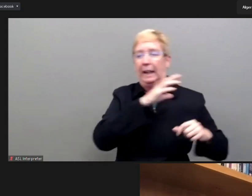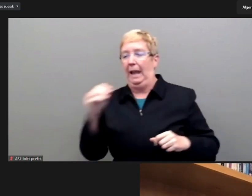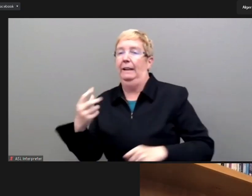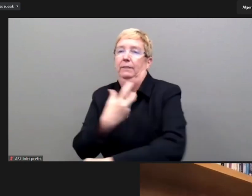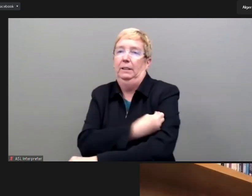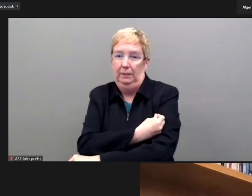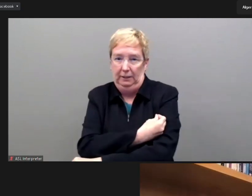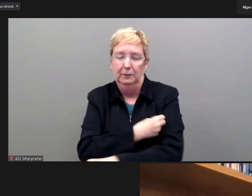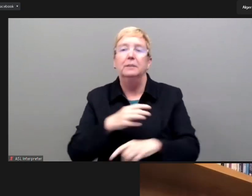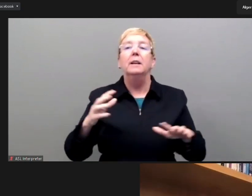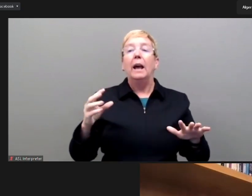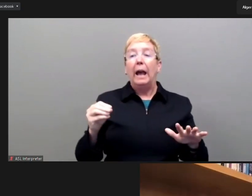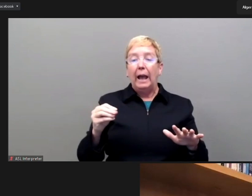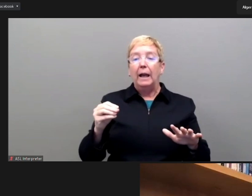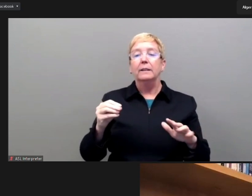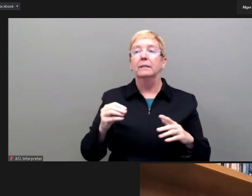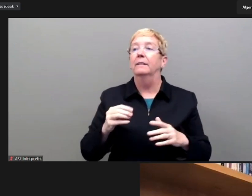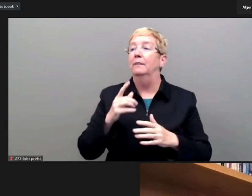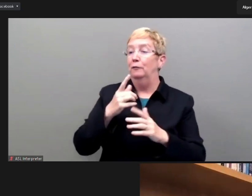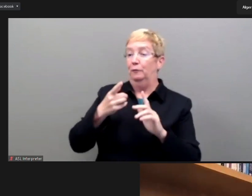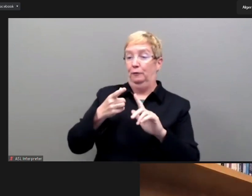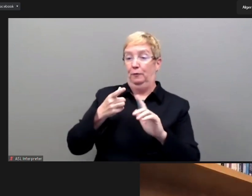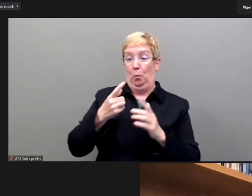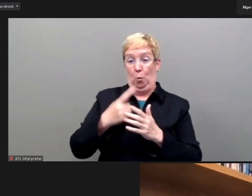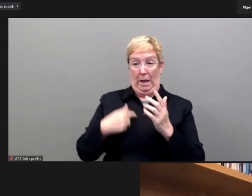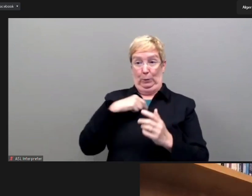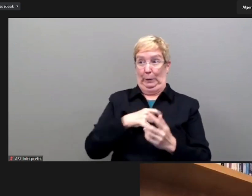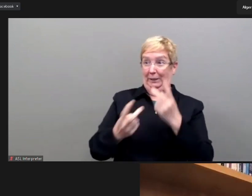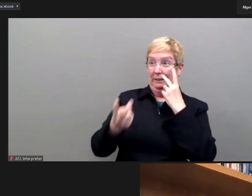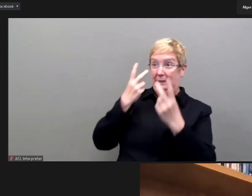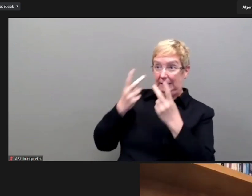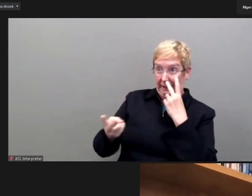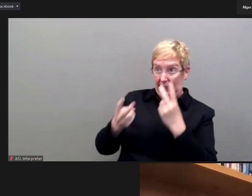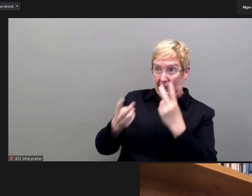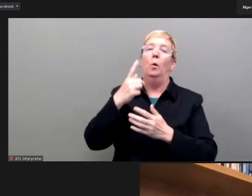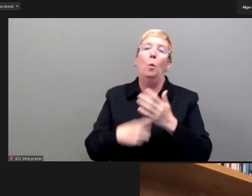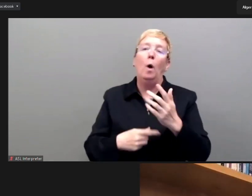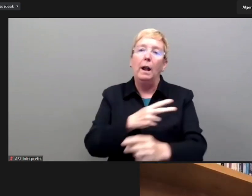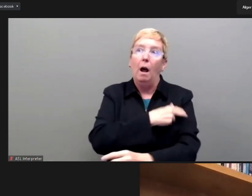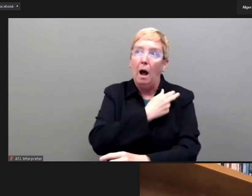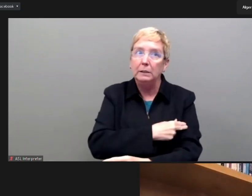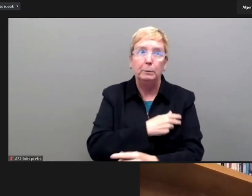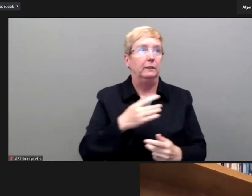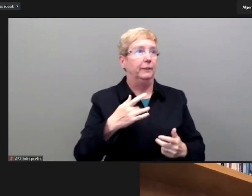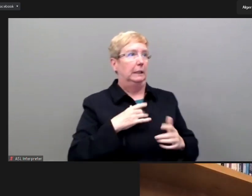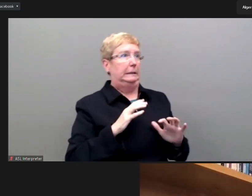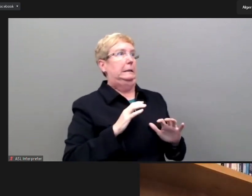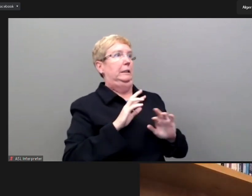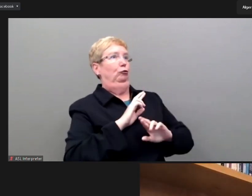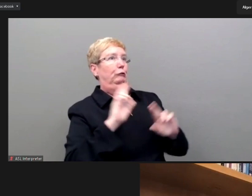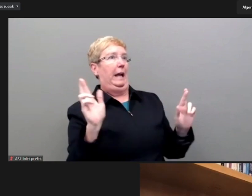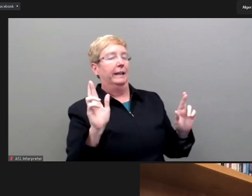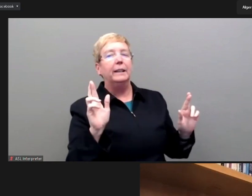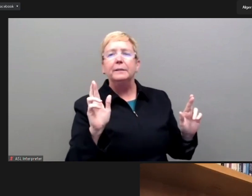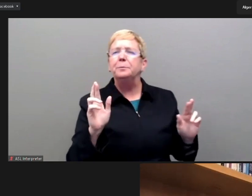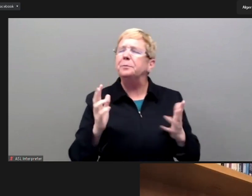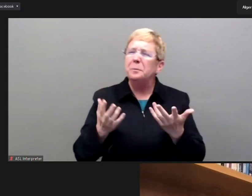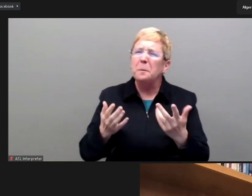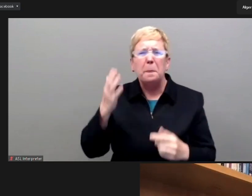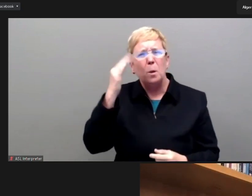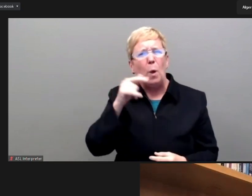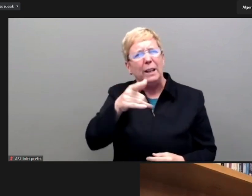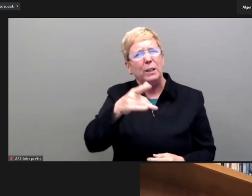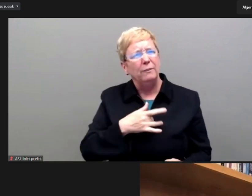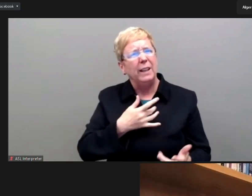that based on the trends that we're seeing and what hospitals are bracing for, what it is that makes you confident that these